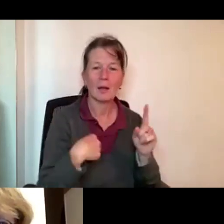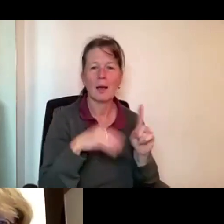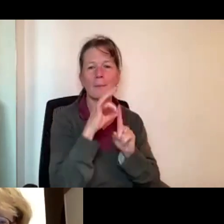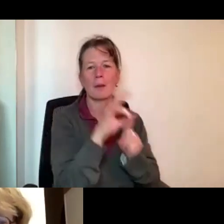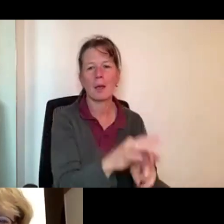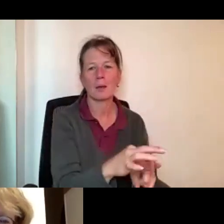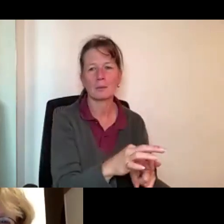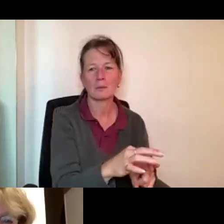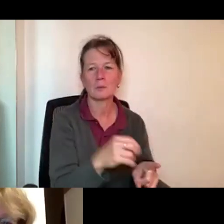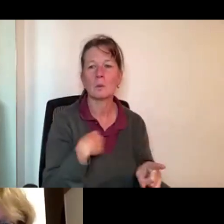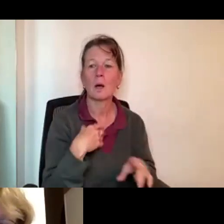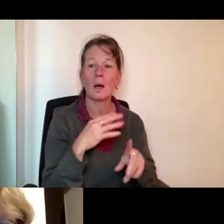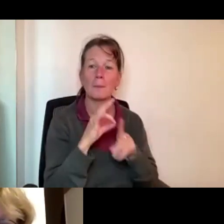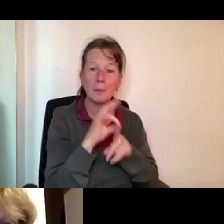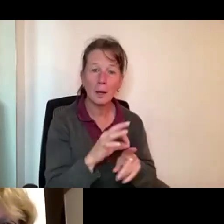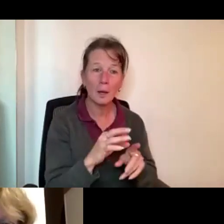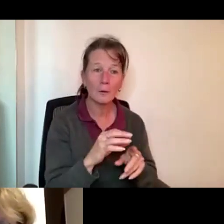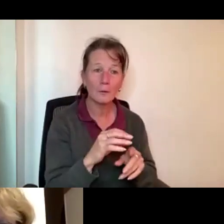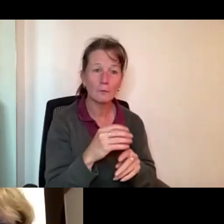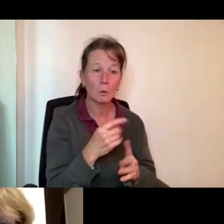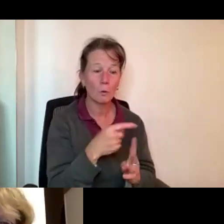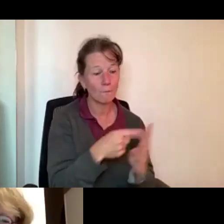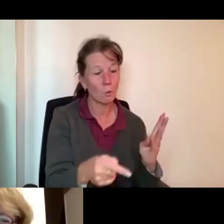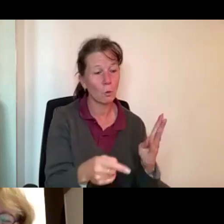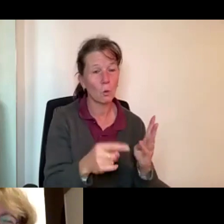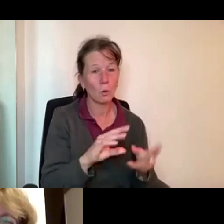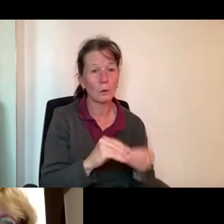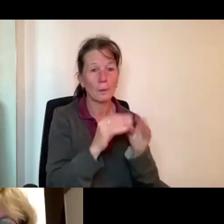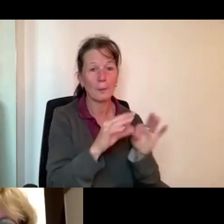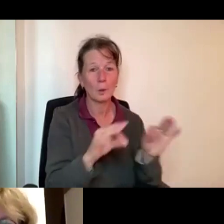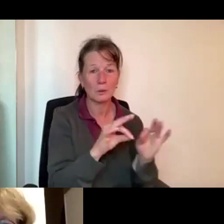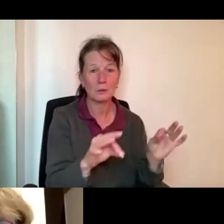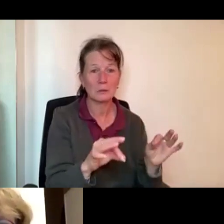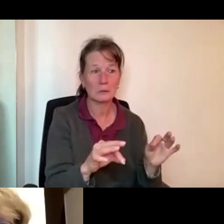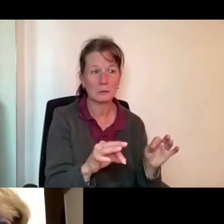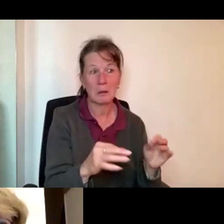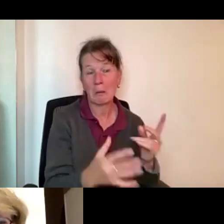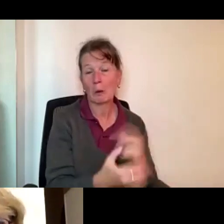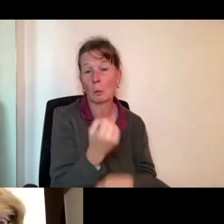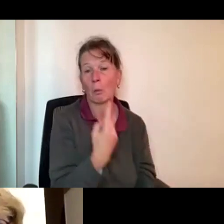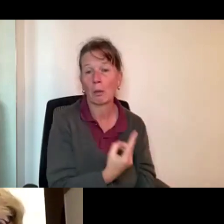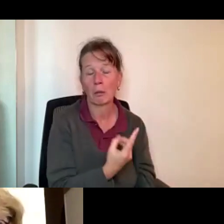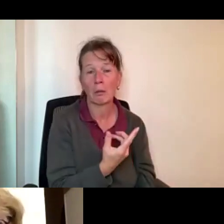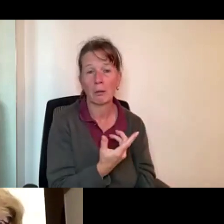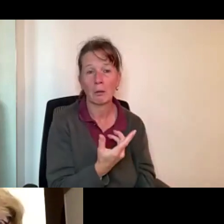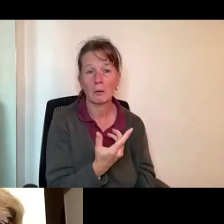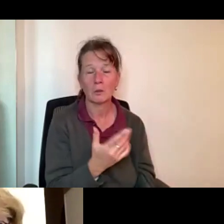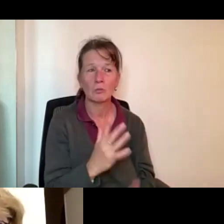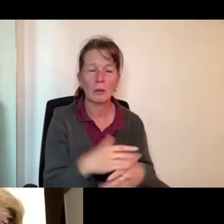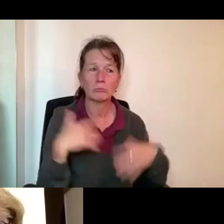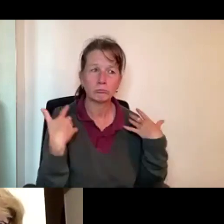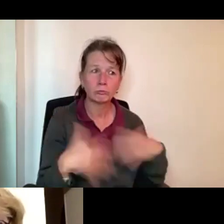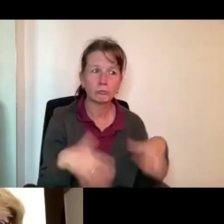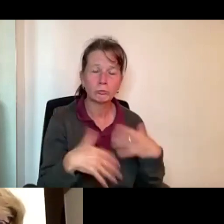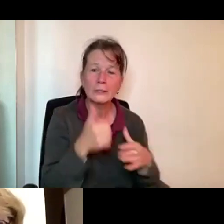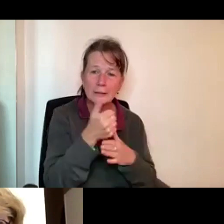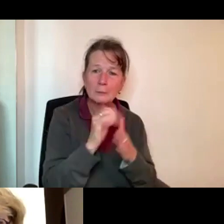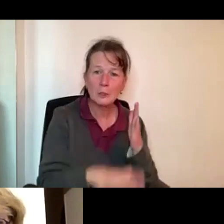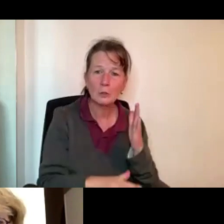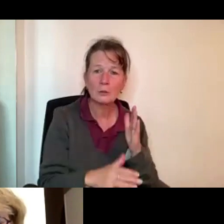that job, and I got one of those composers. But it was a really amazing experience.